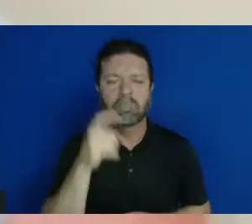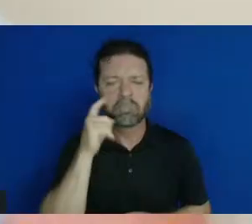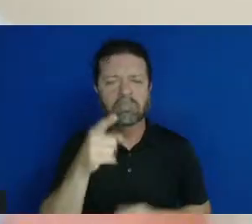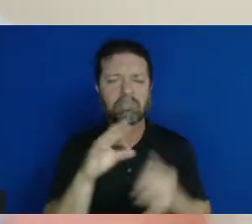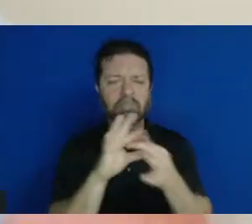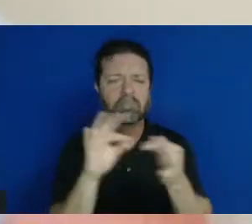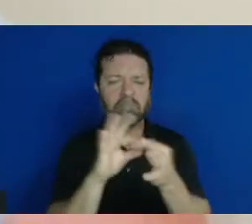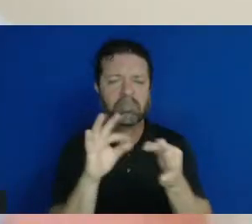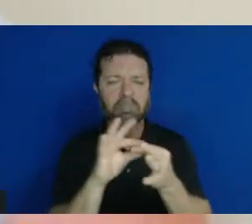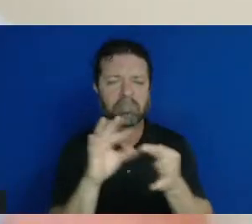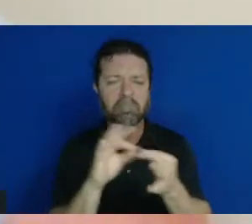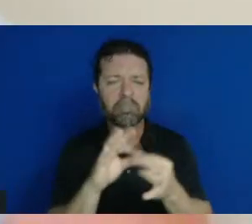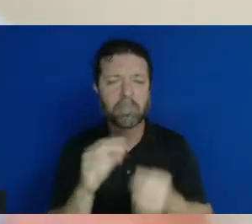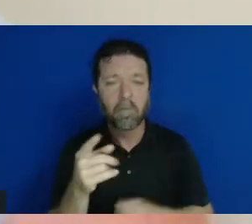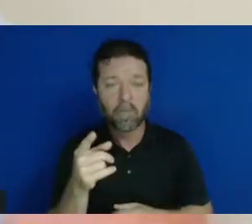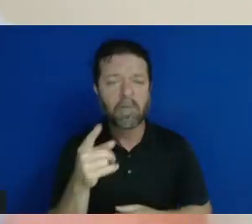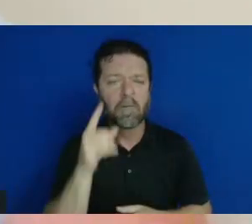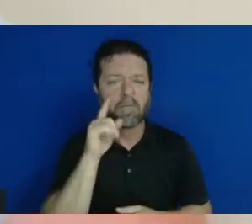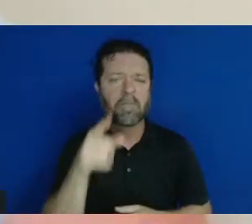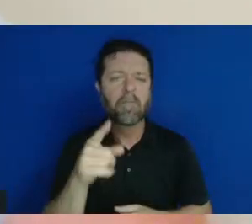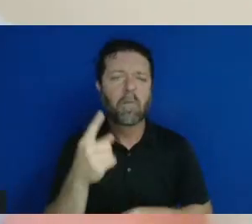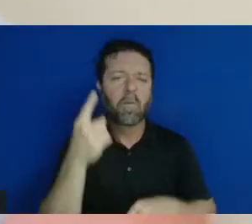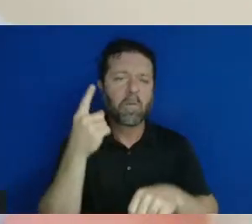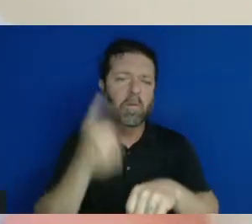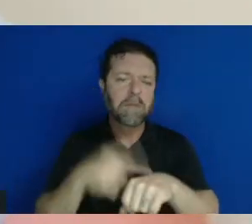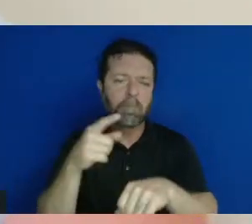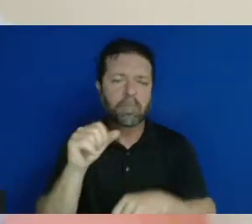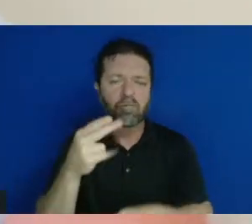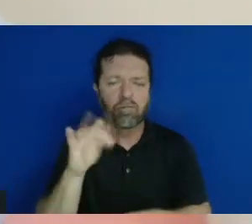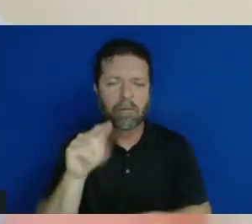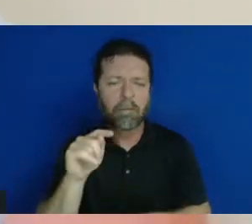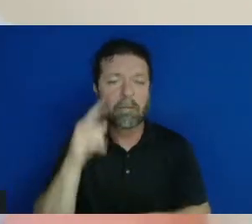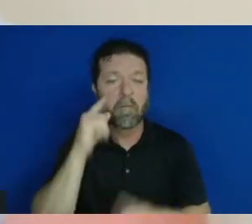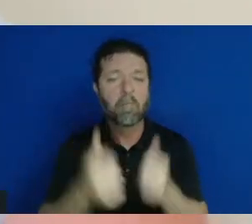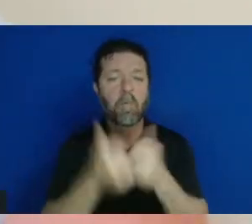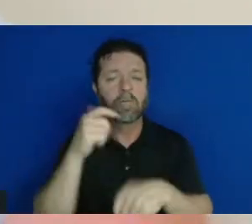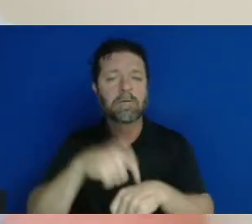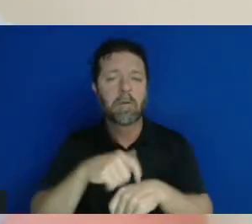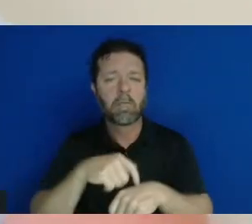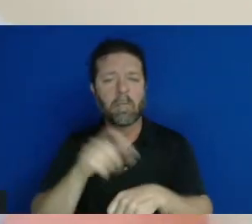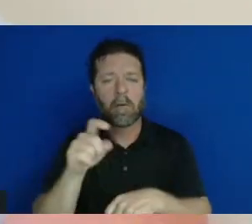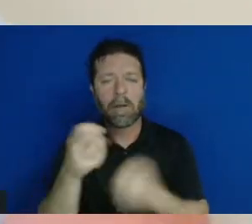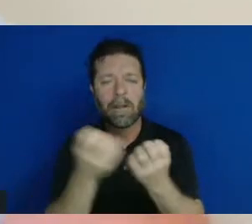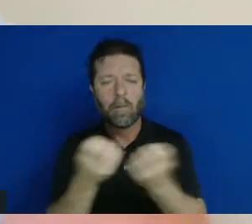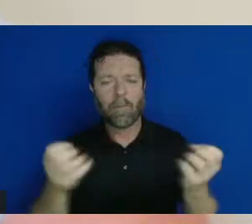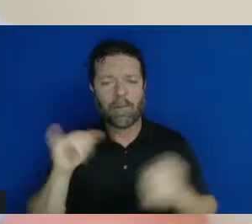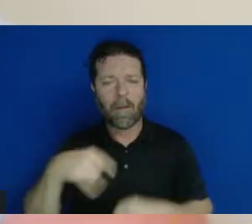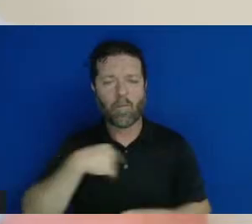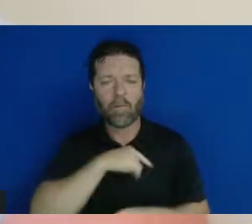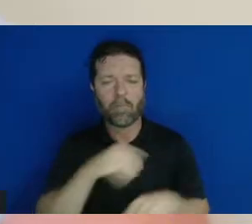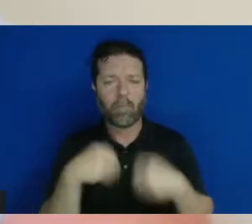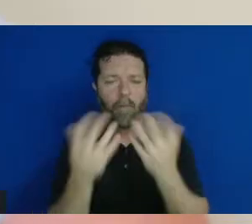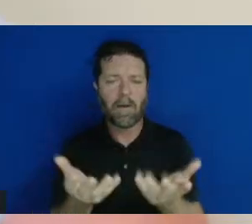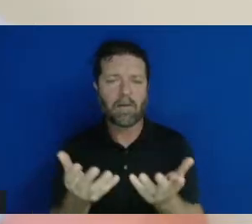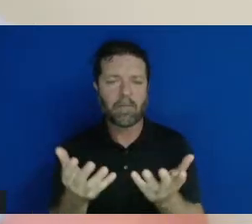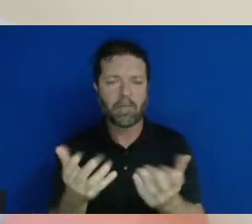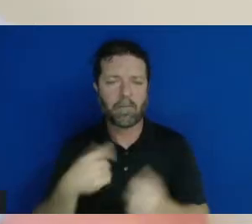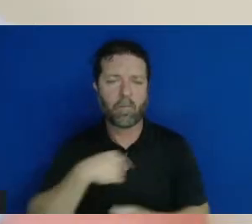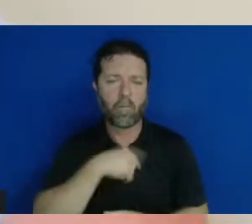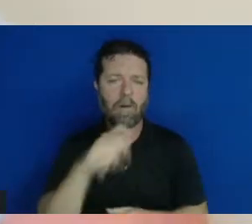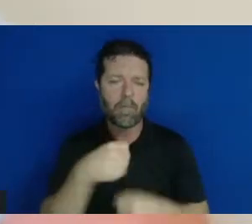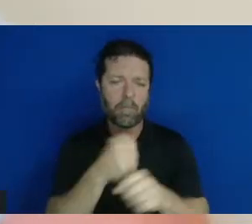one-off time like that to finish a shift, but for the most part, no, it has to be the equipment that we provide because we have to make sure that it is